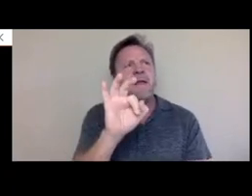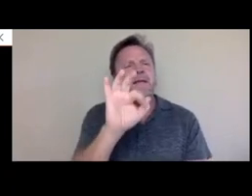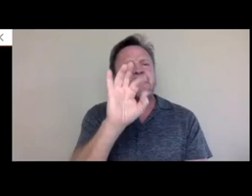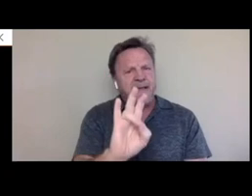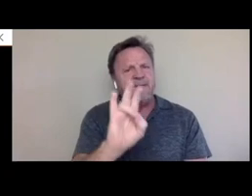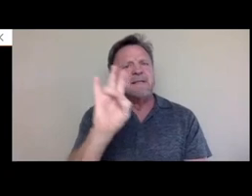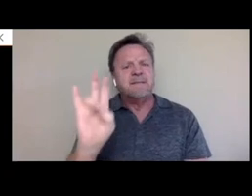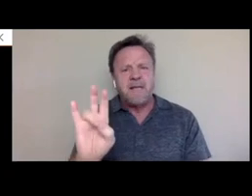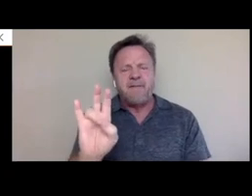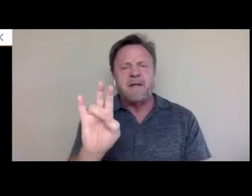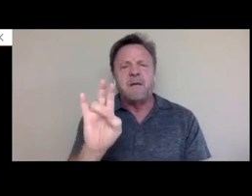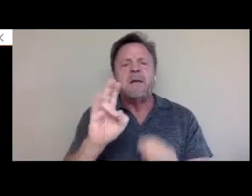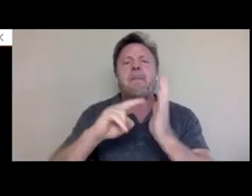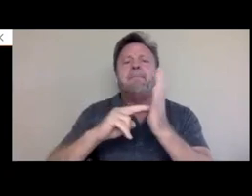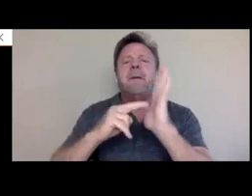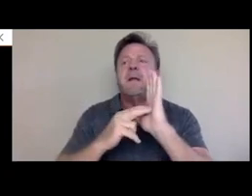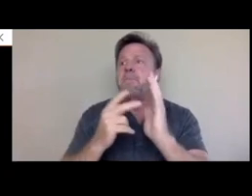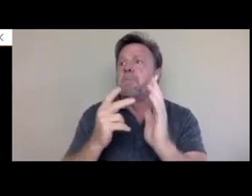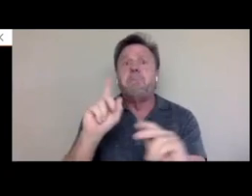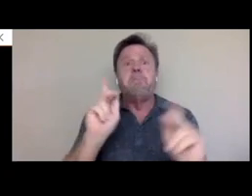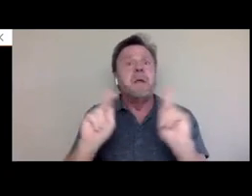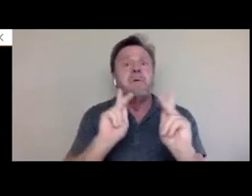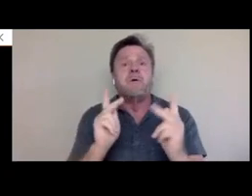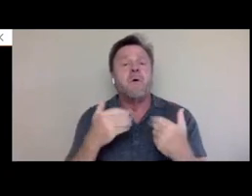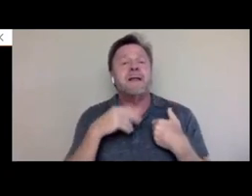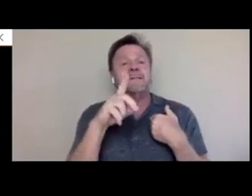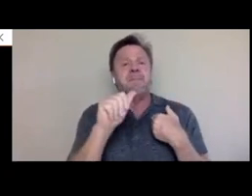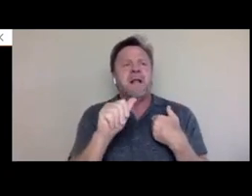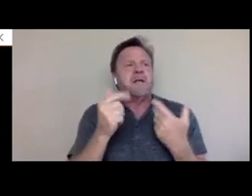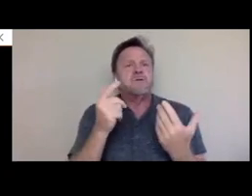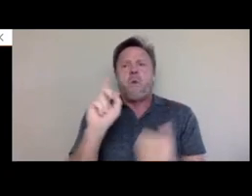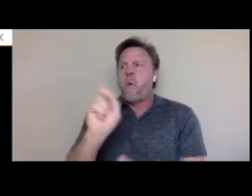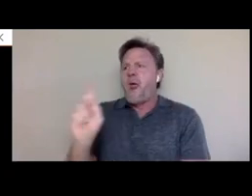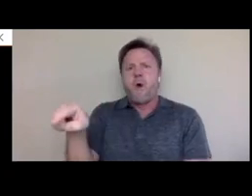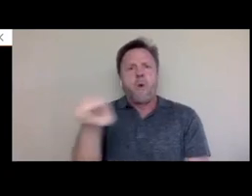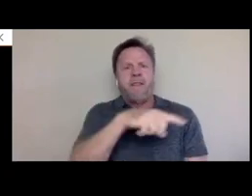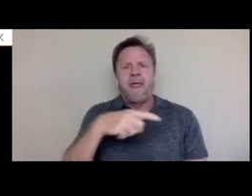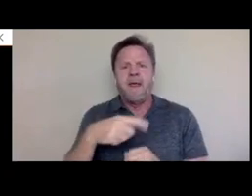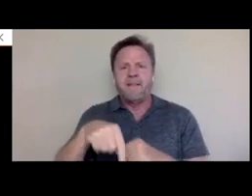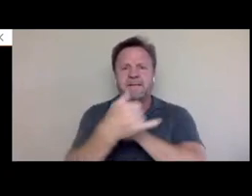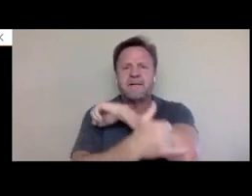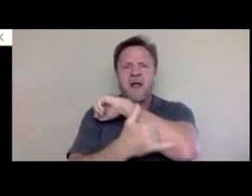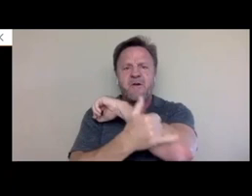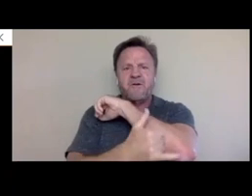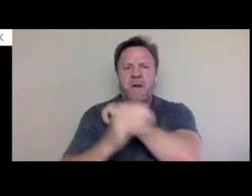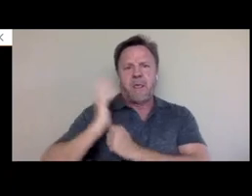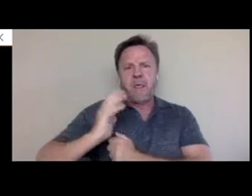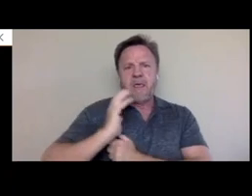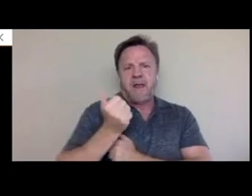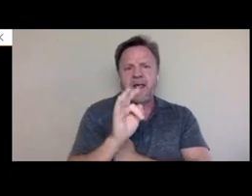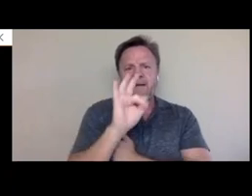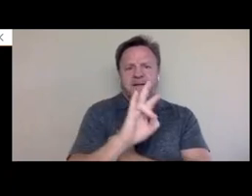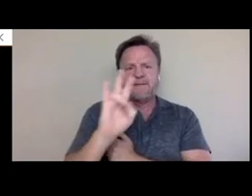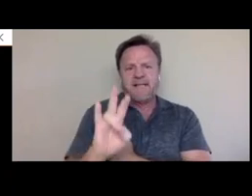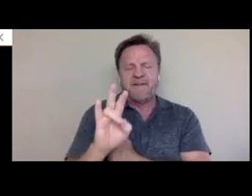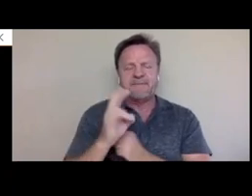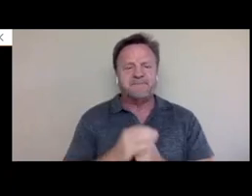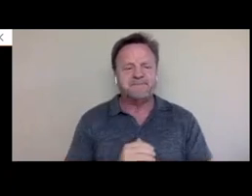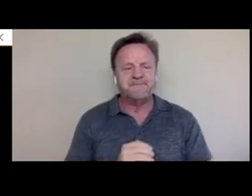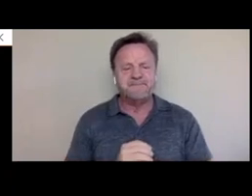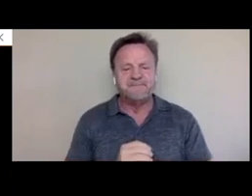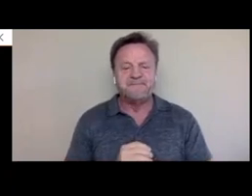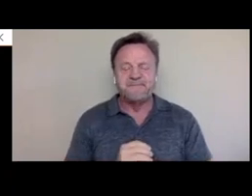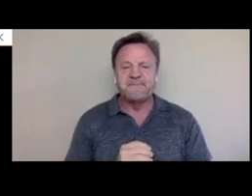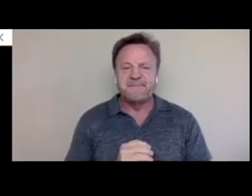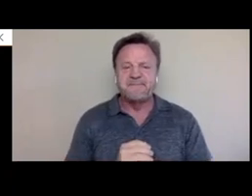in terms of where were people with disabilities in this country at that time. Well, I will still think